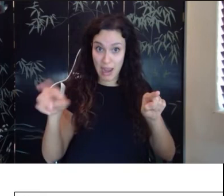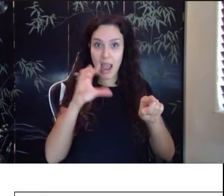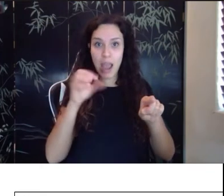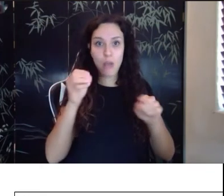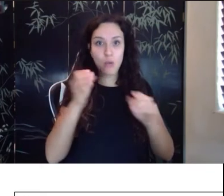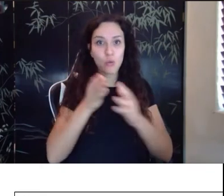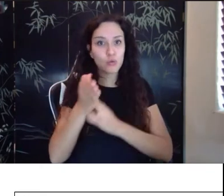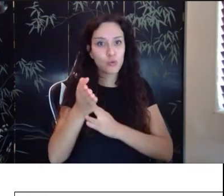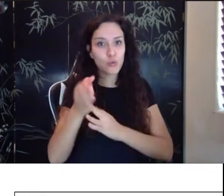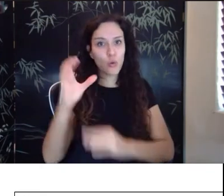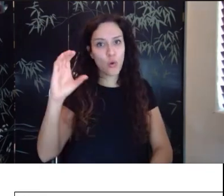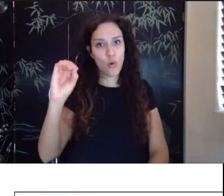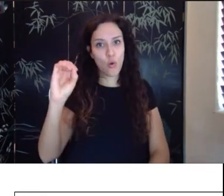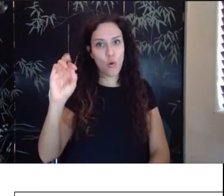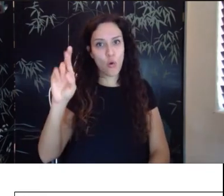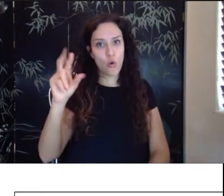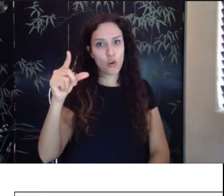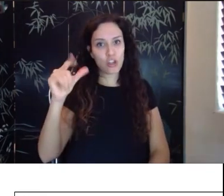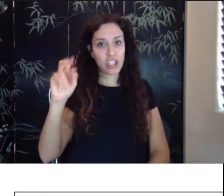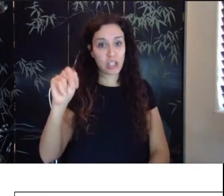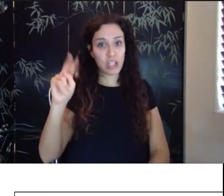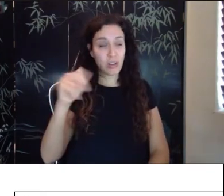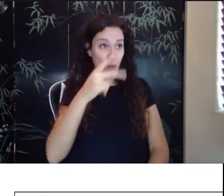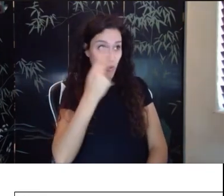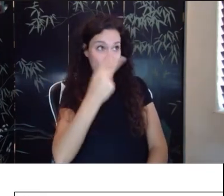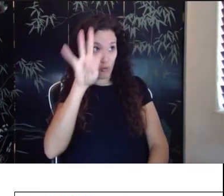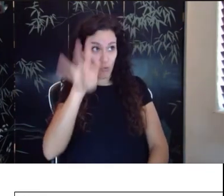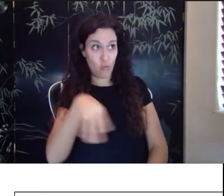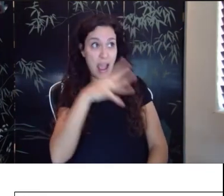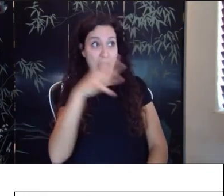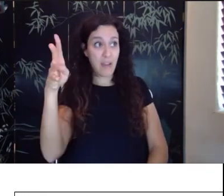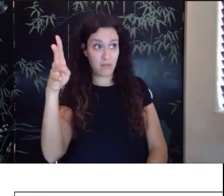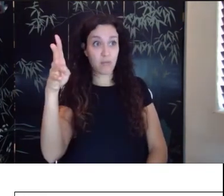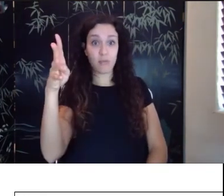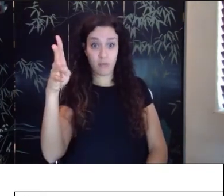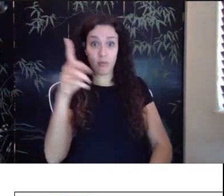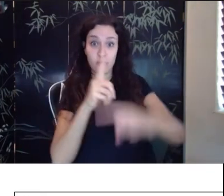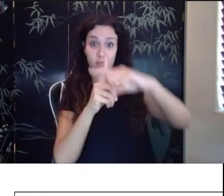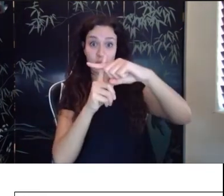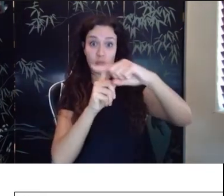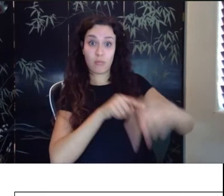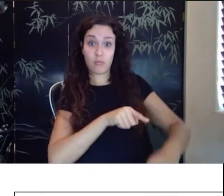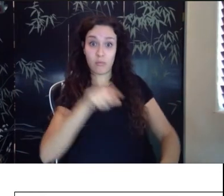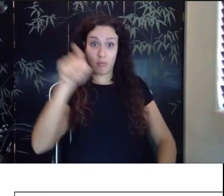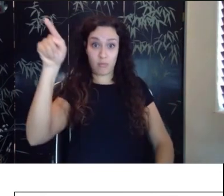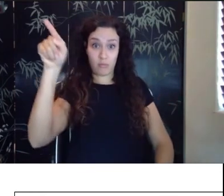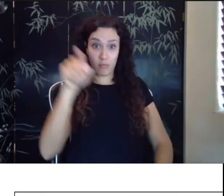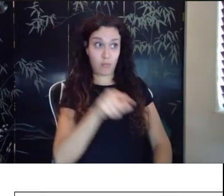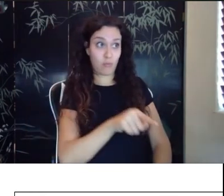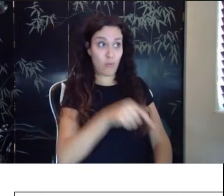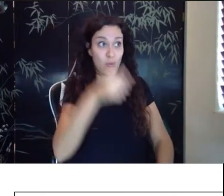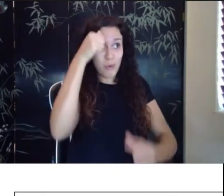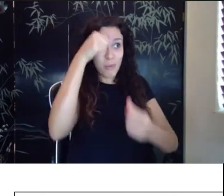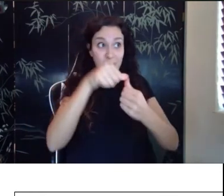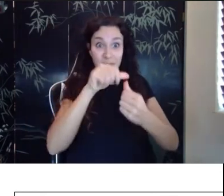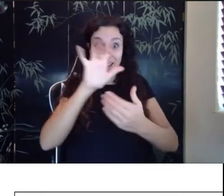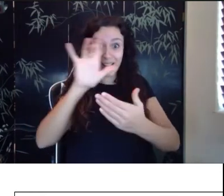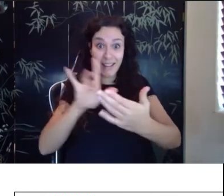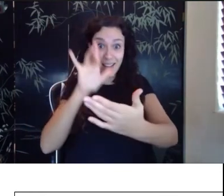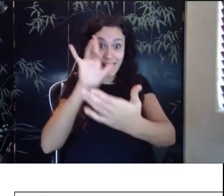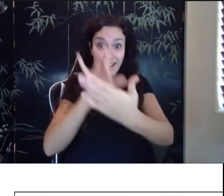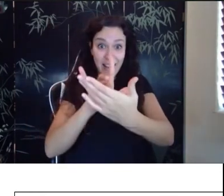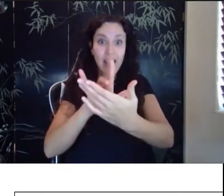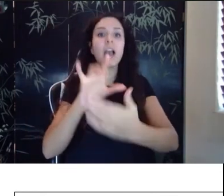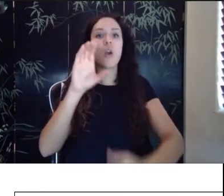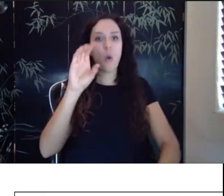origin. Okay, so if I look at this graph right here, it's a straight line, okay, and it goes to the origin. Remember, this